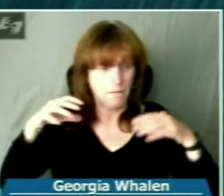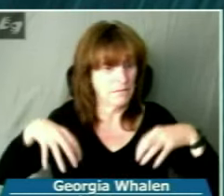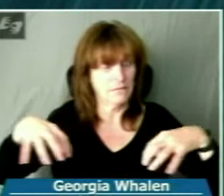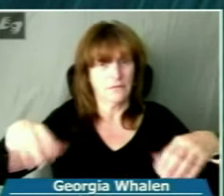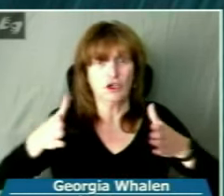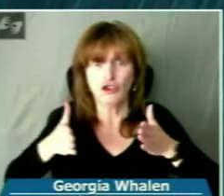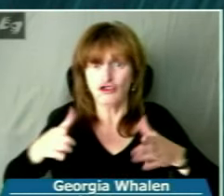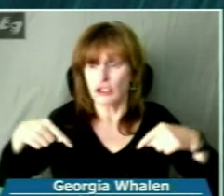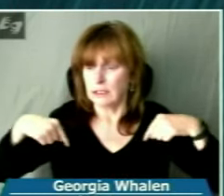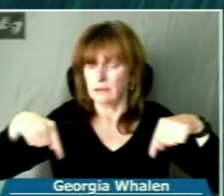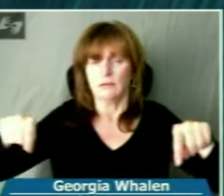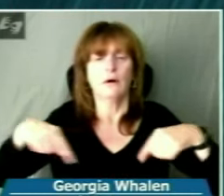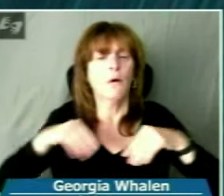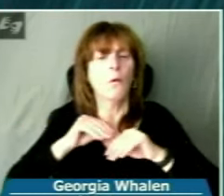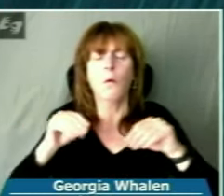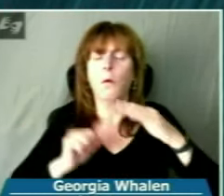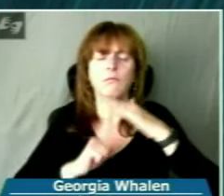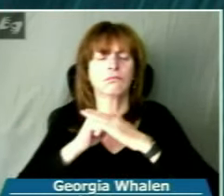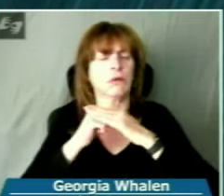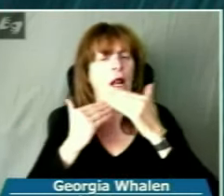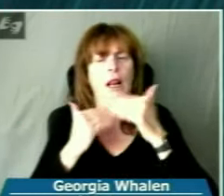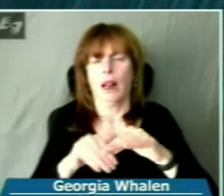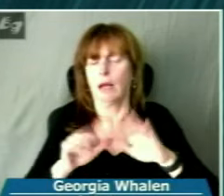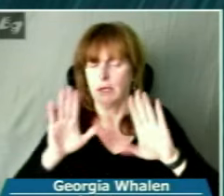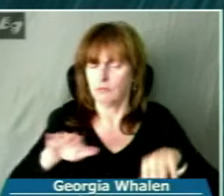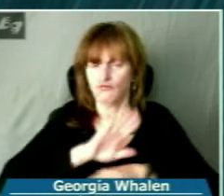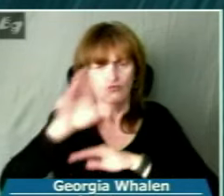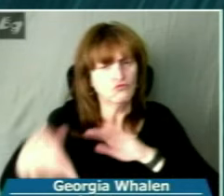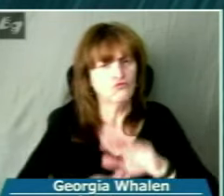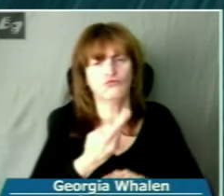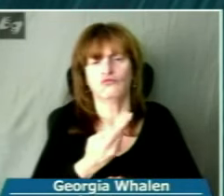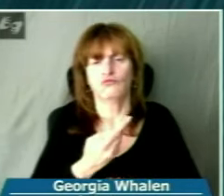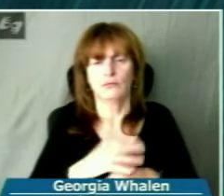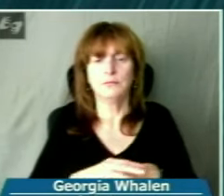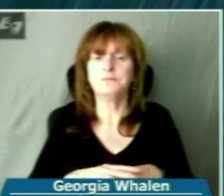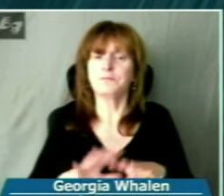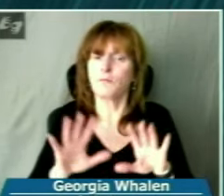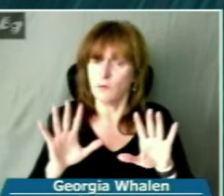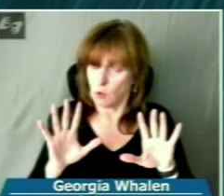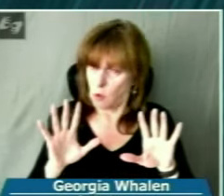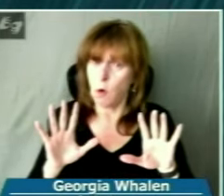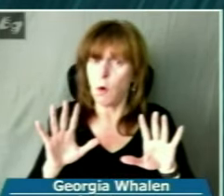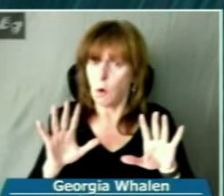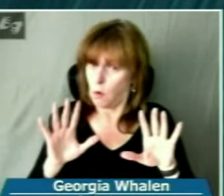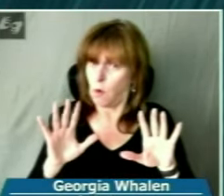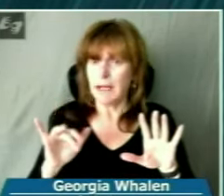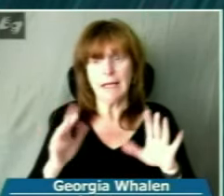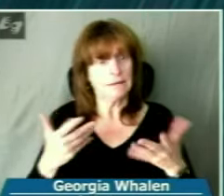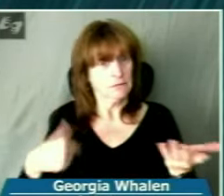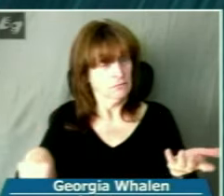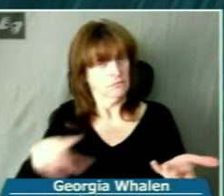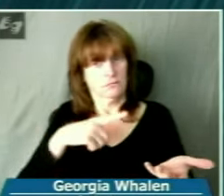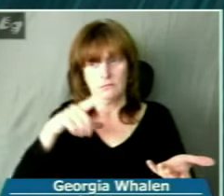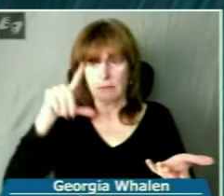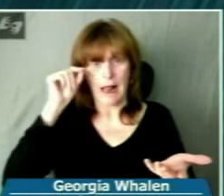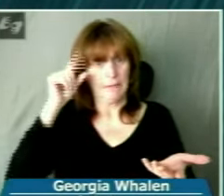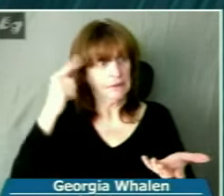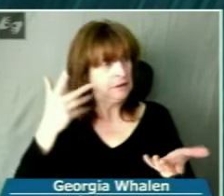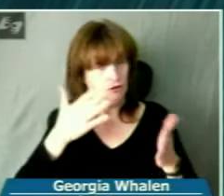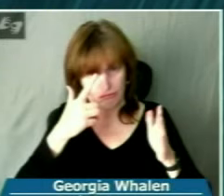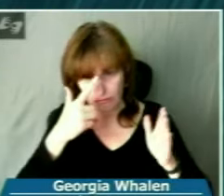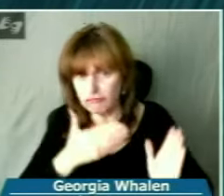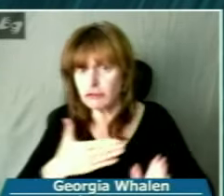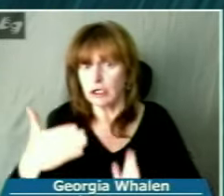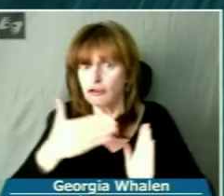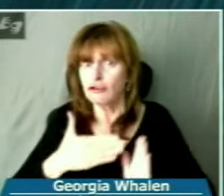and in particular, our work continues to be our reopening strategy for the City of Hamilton services and aligning that with the public